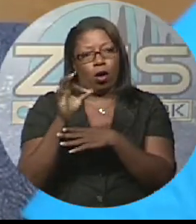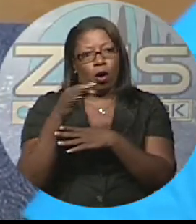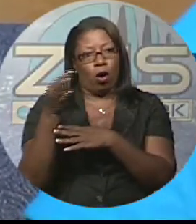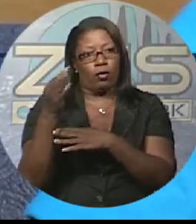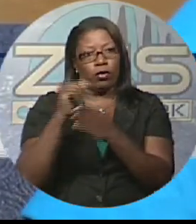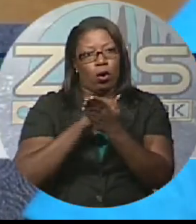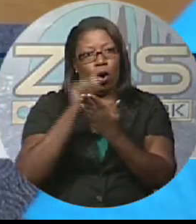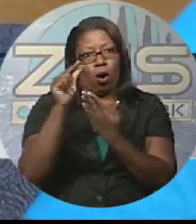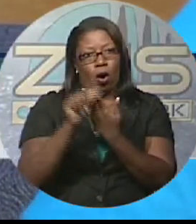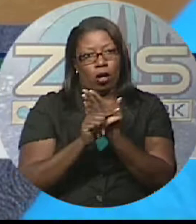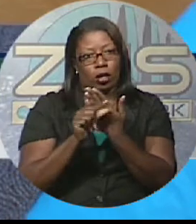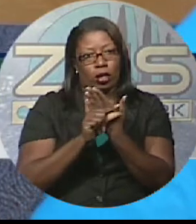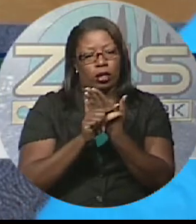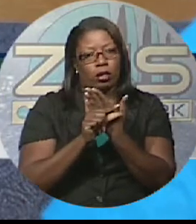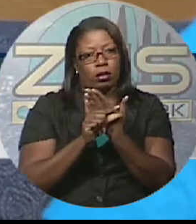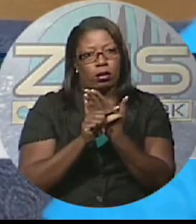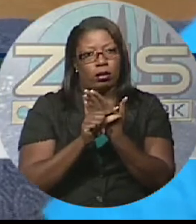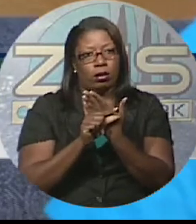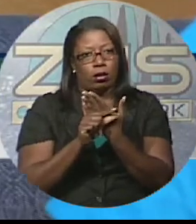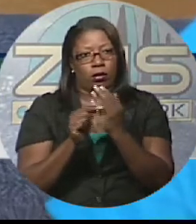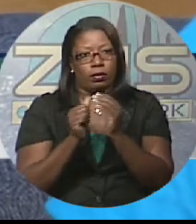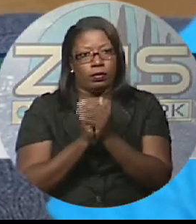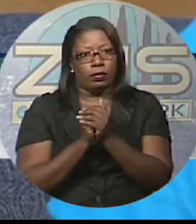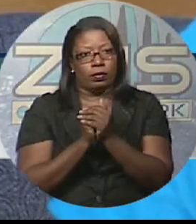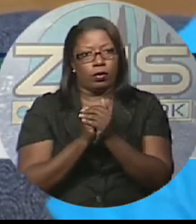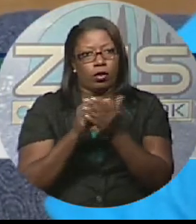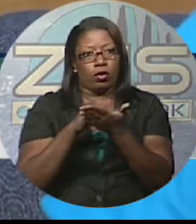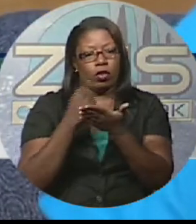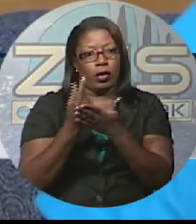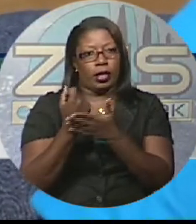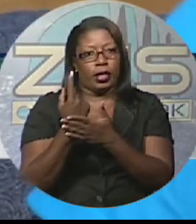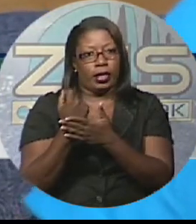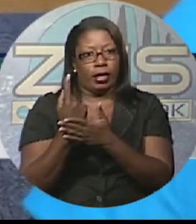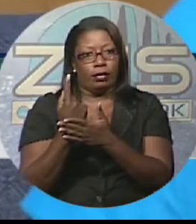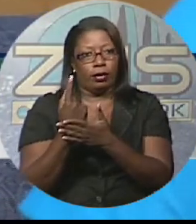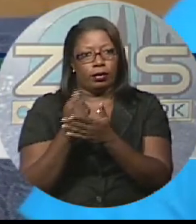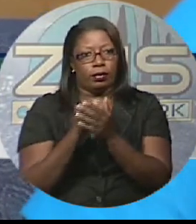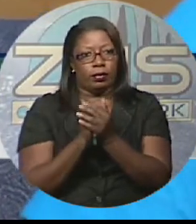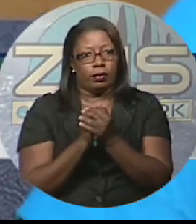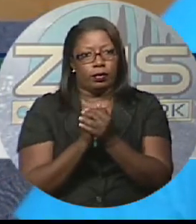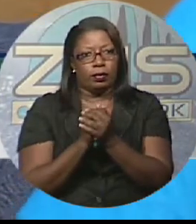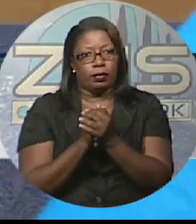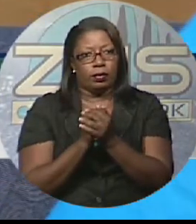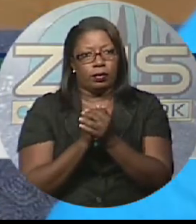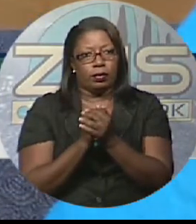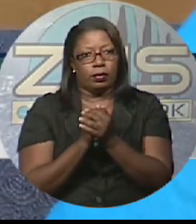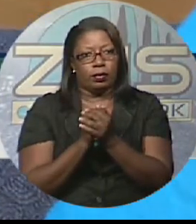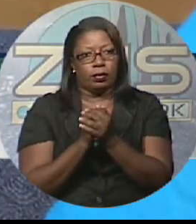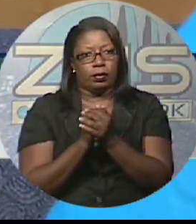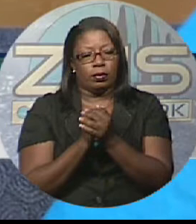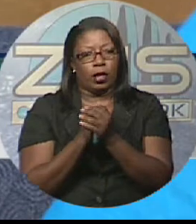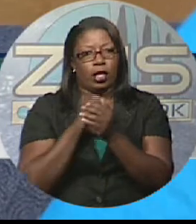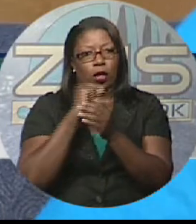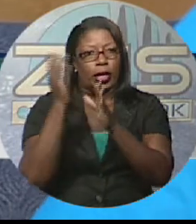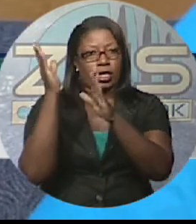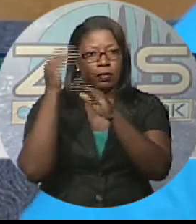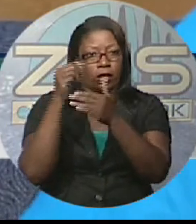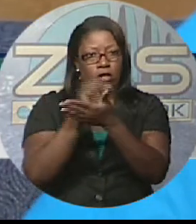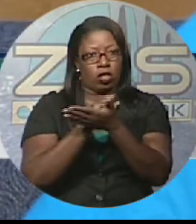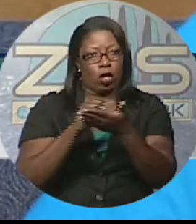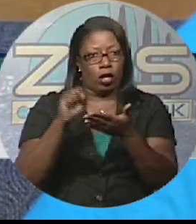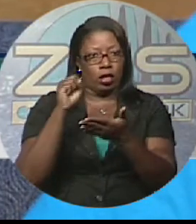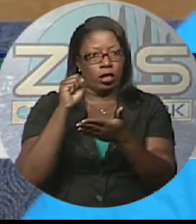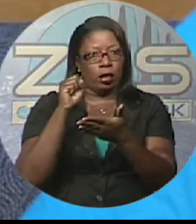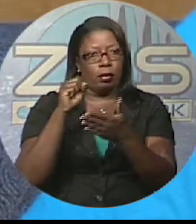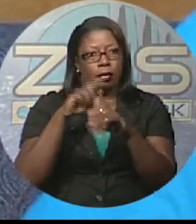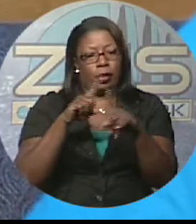20th to Vermont Linden Institute, grade 11. I didn't expect to get a scholarship, and